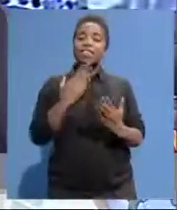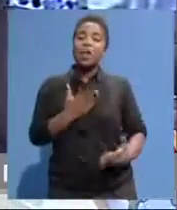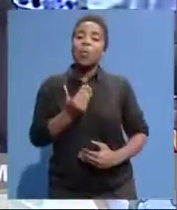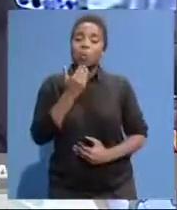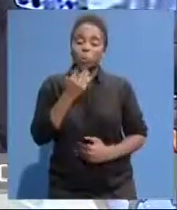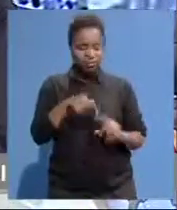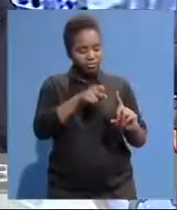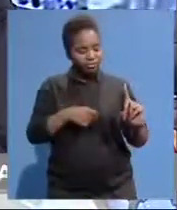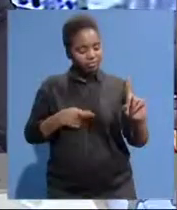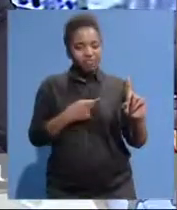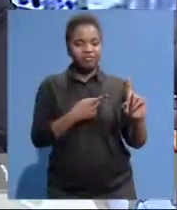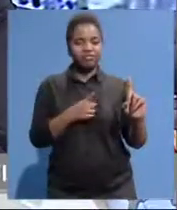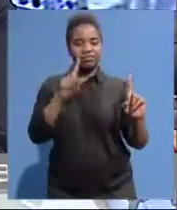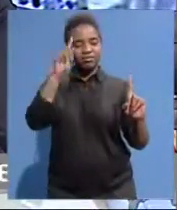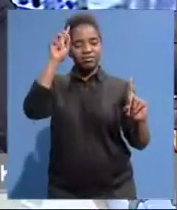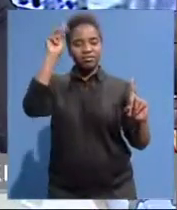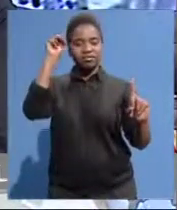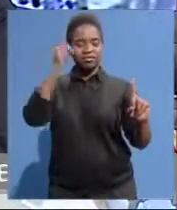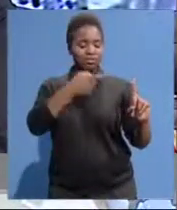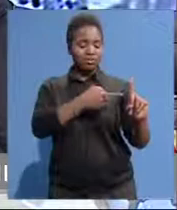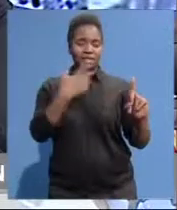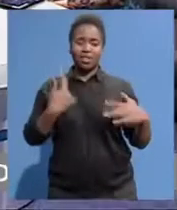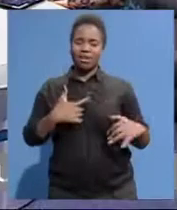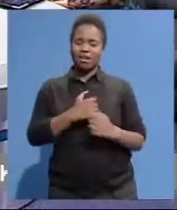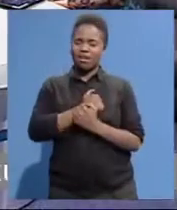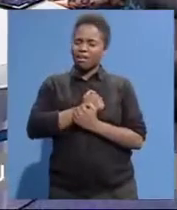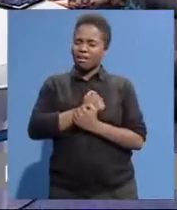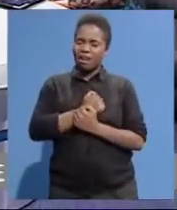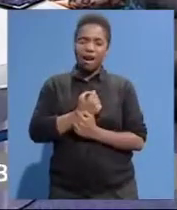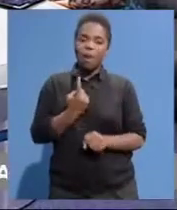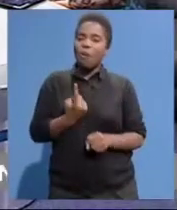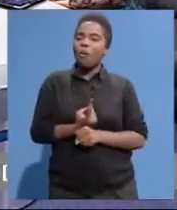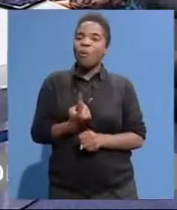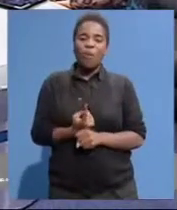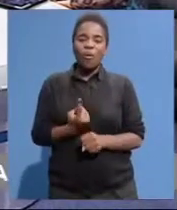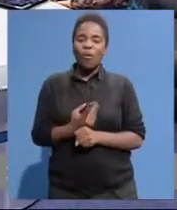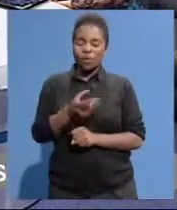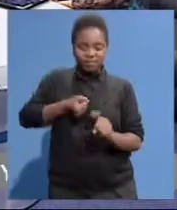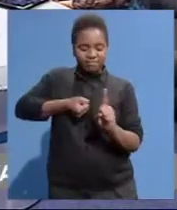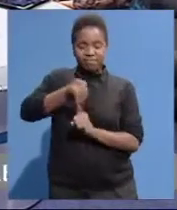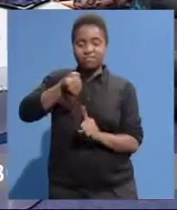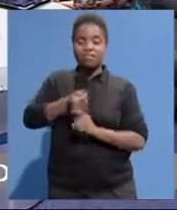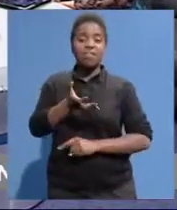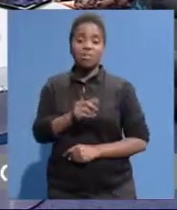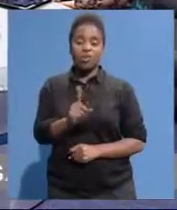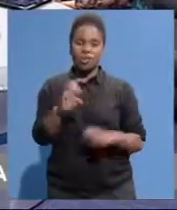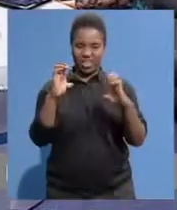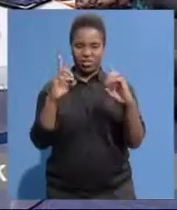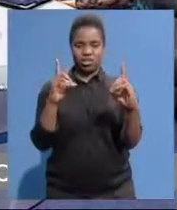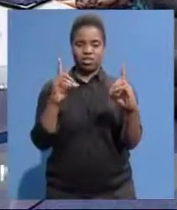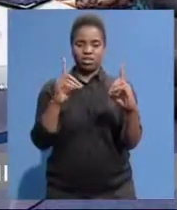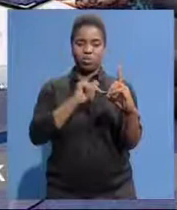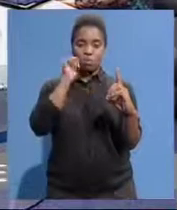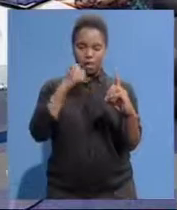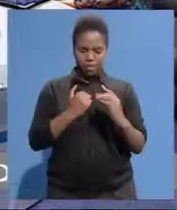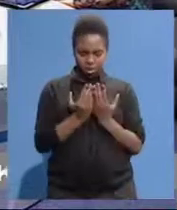you know. So Utata Mandela loved and always was an advocate for education. And so I think for me, the way